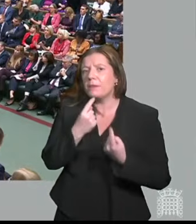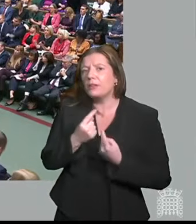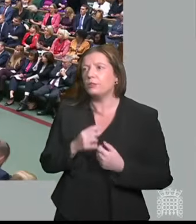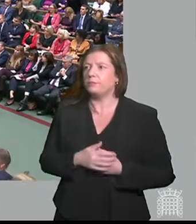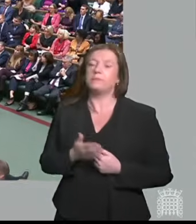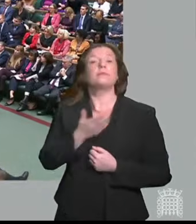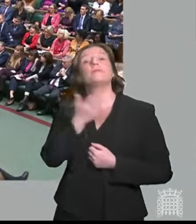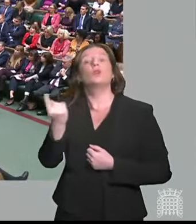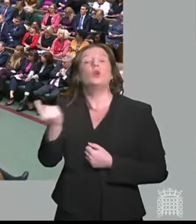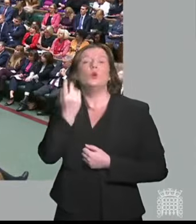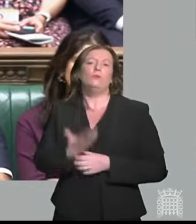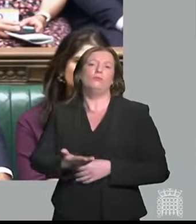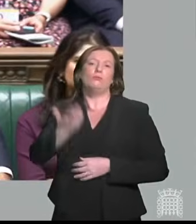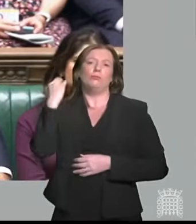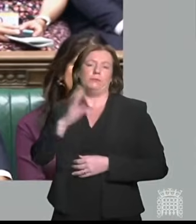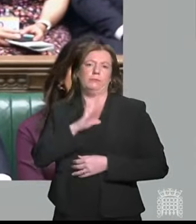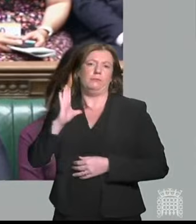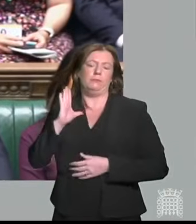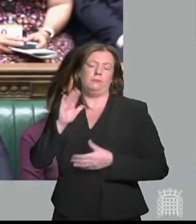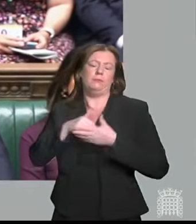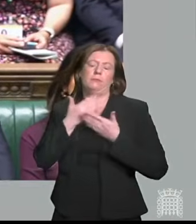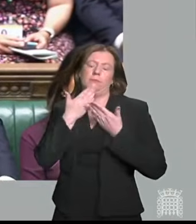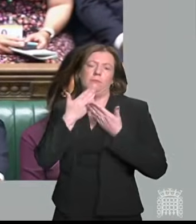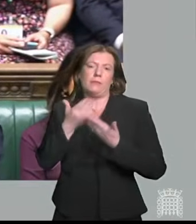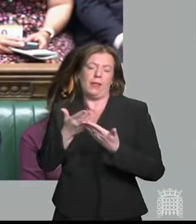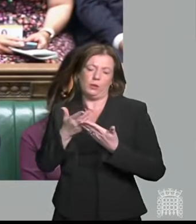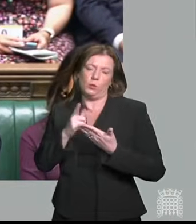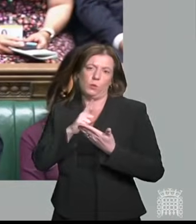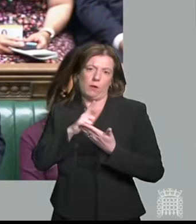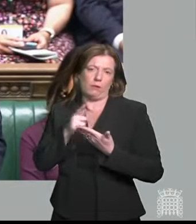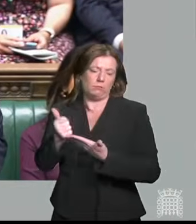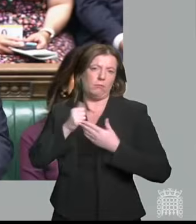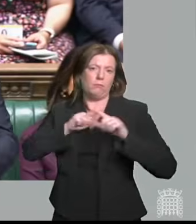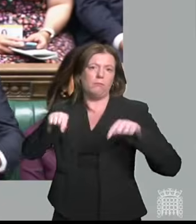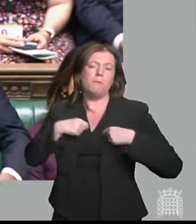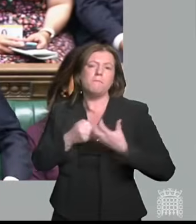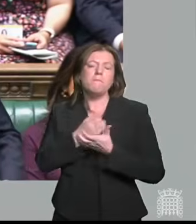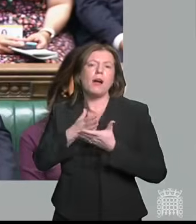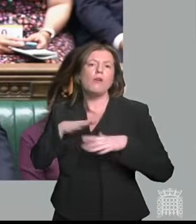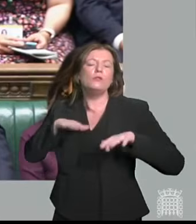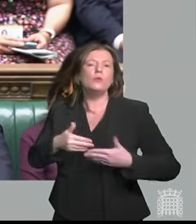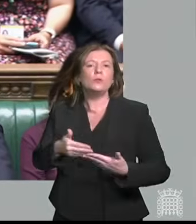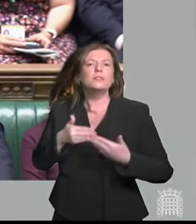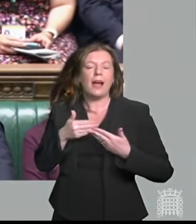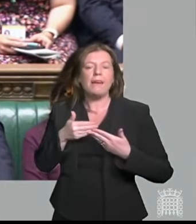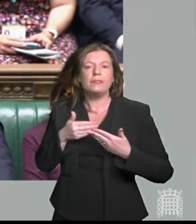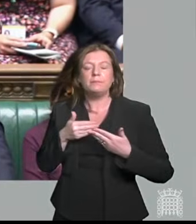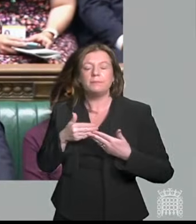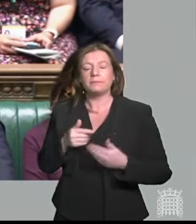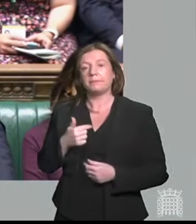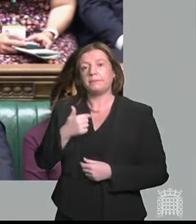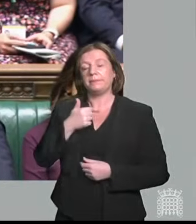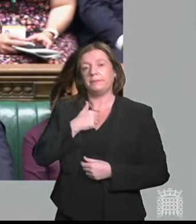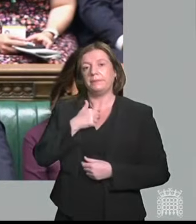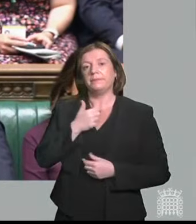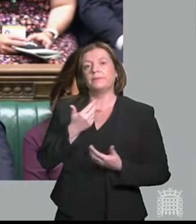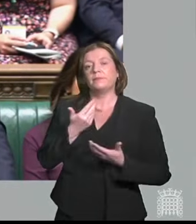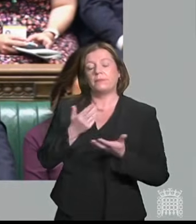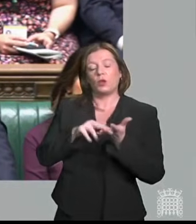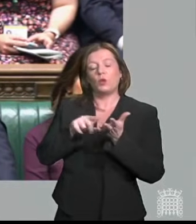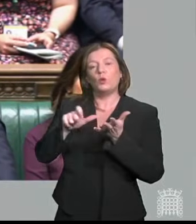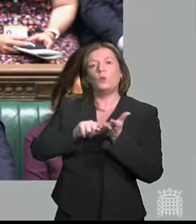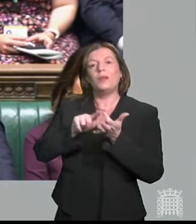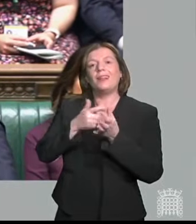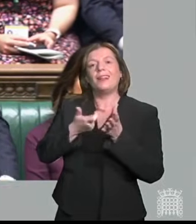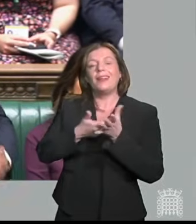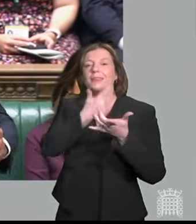all our veterans for their contribution to our safety and security. I'm delighted I was able to announce the new nuclear test